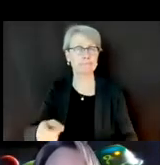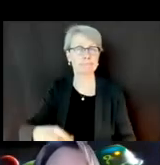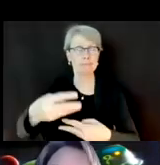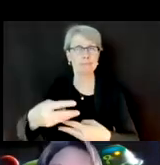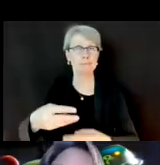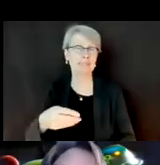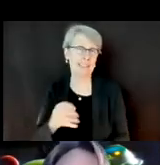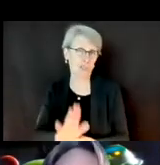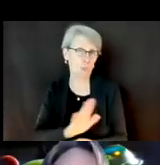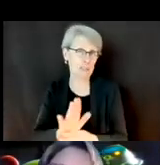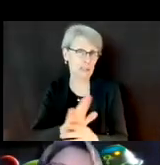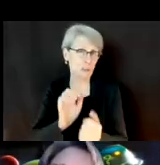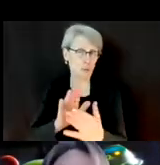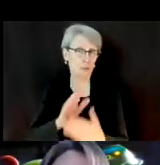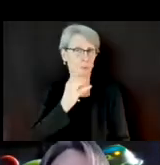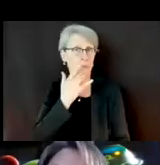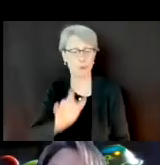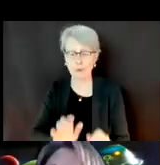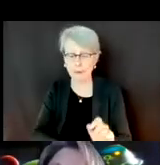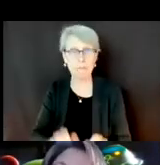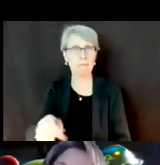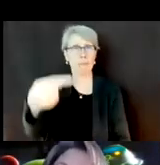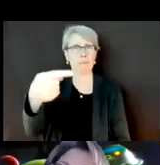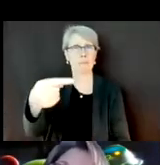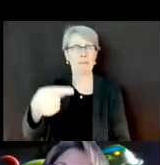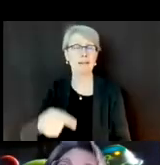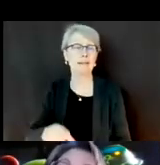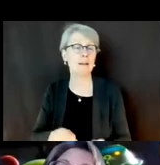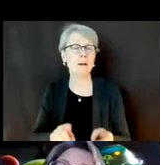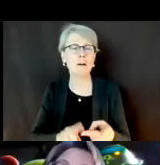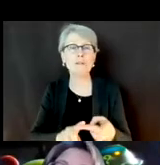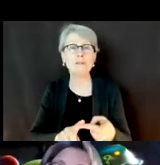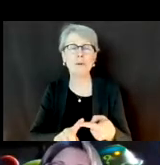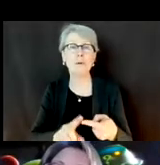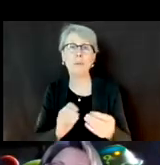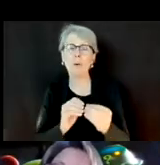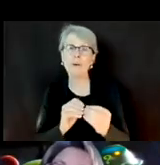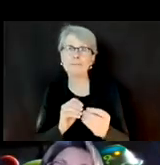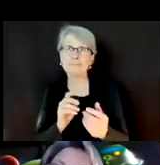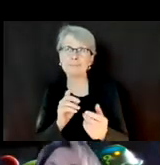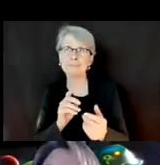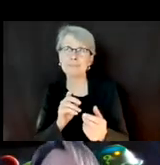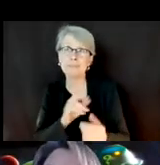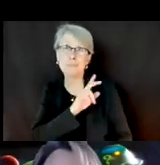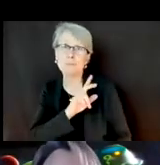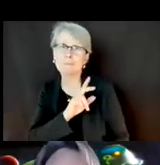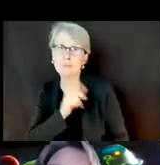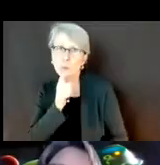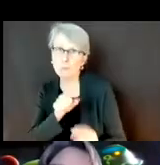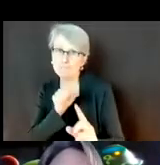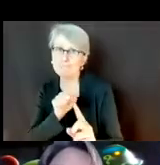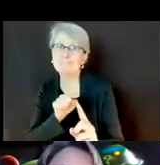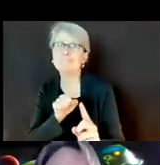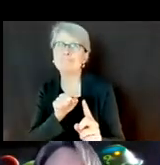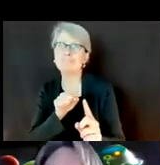business model. And then also these personalization factors, which should become more and more of a player over the